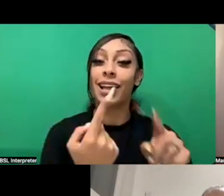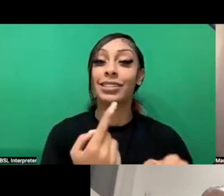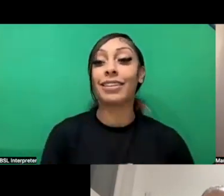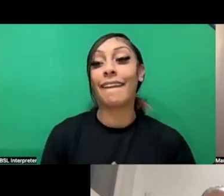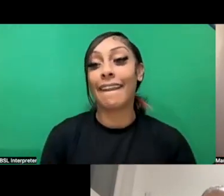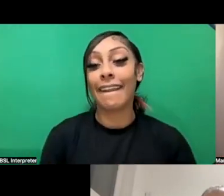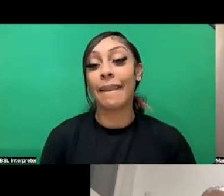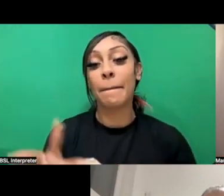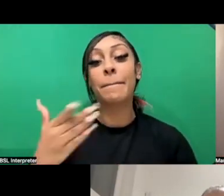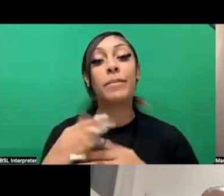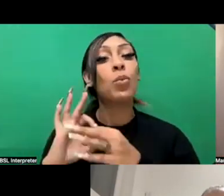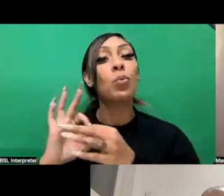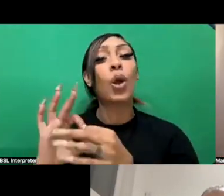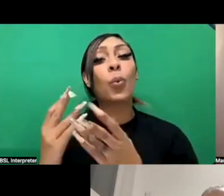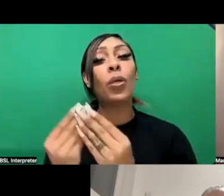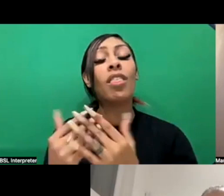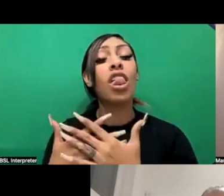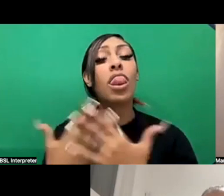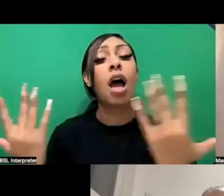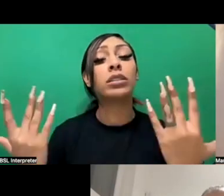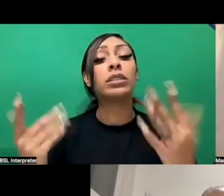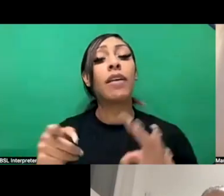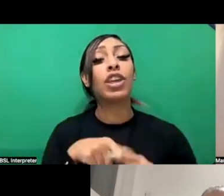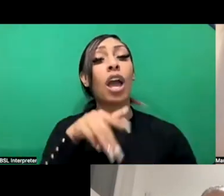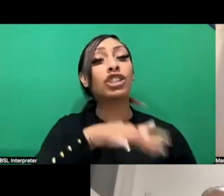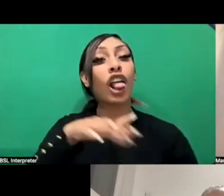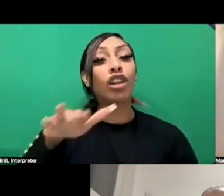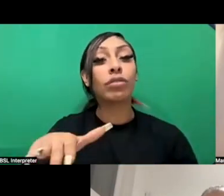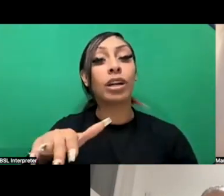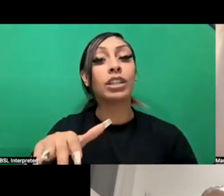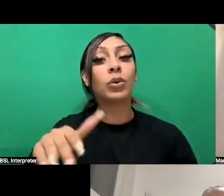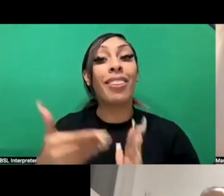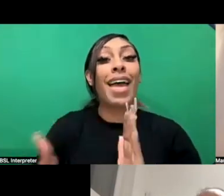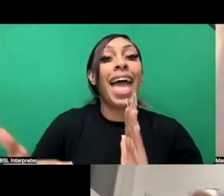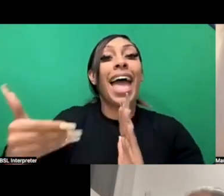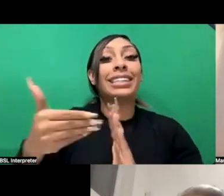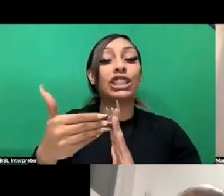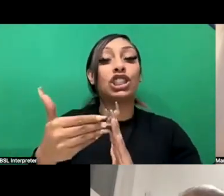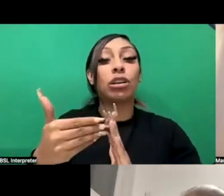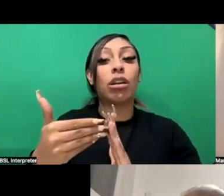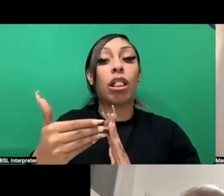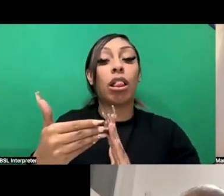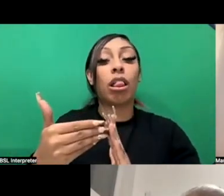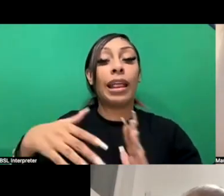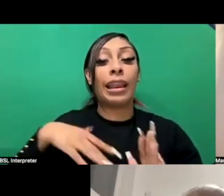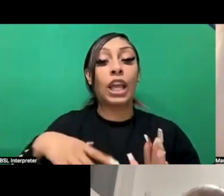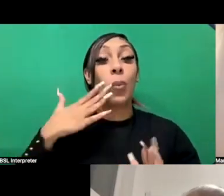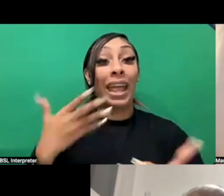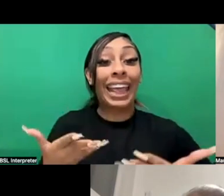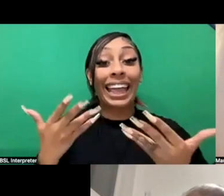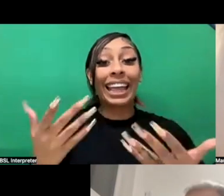because I work with a lot of young kids with additional needs, and I find that when you give them something